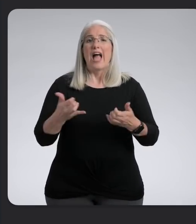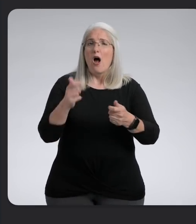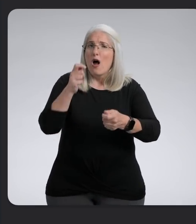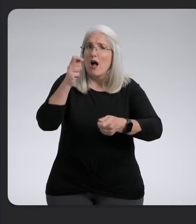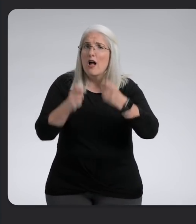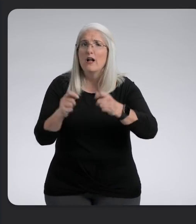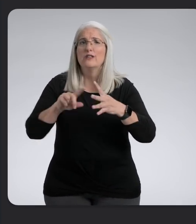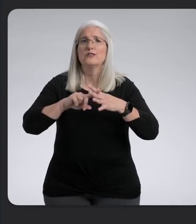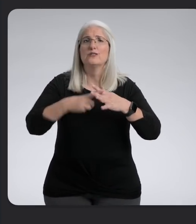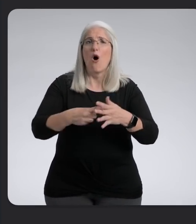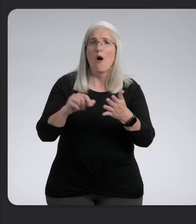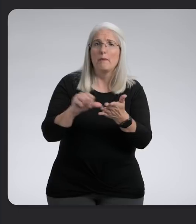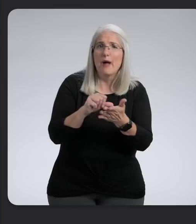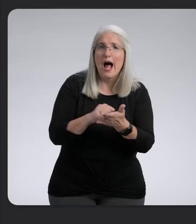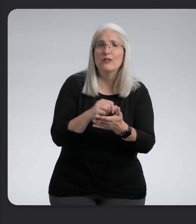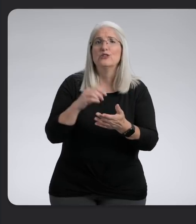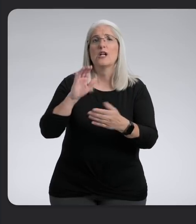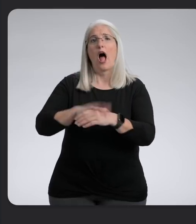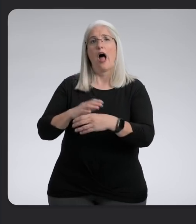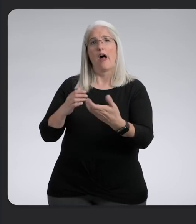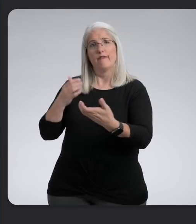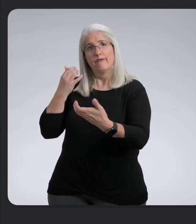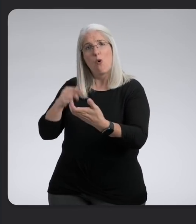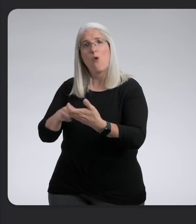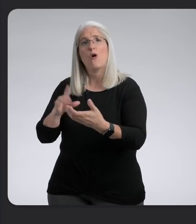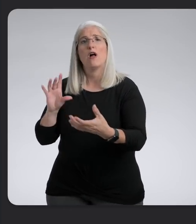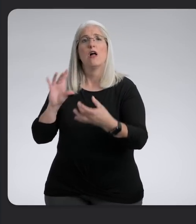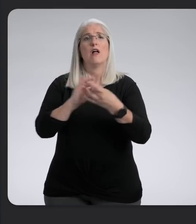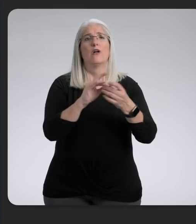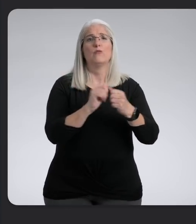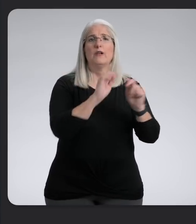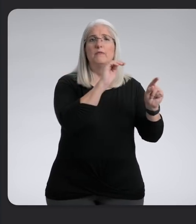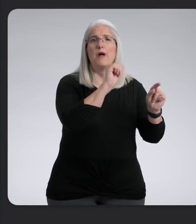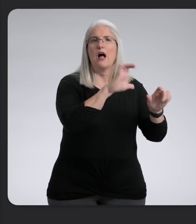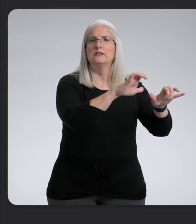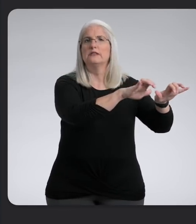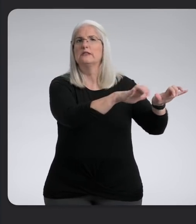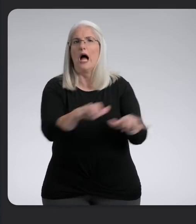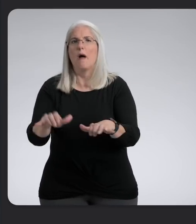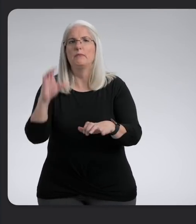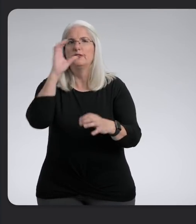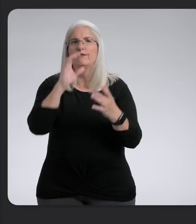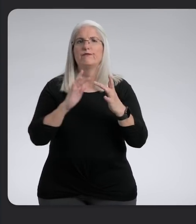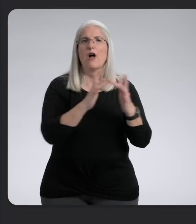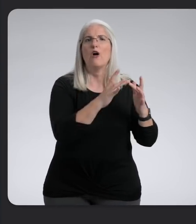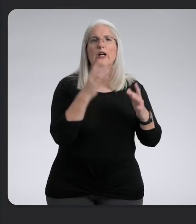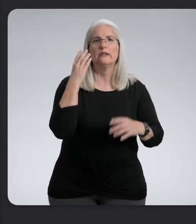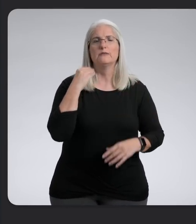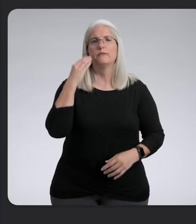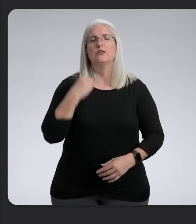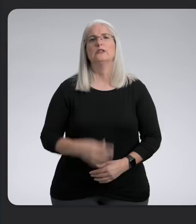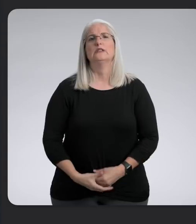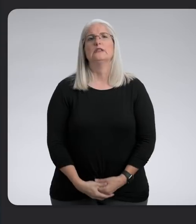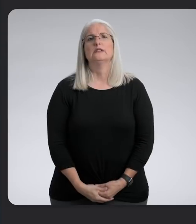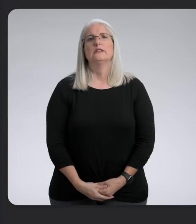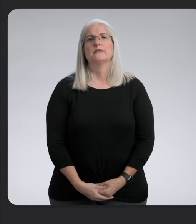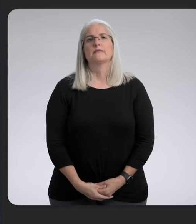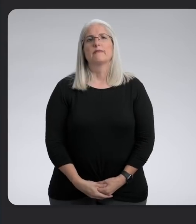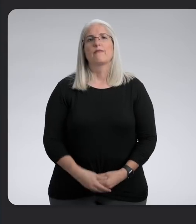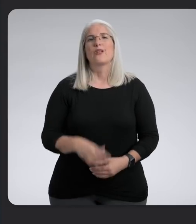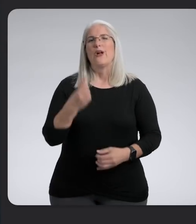so you have the same Safari experience everywhere. There's one last feature that we're really excited to